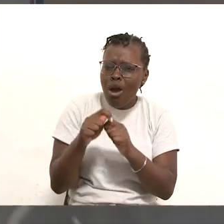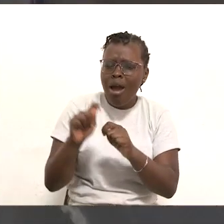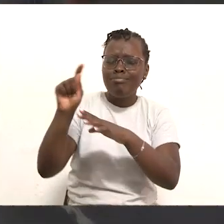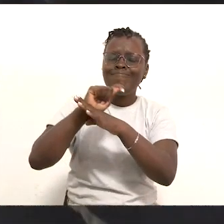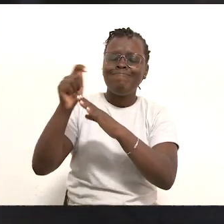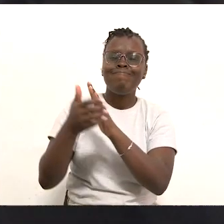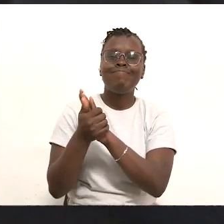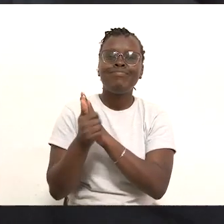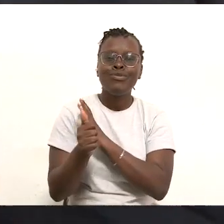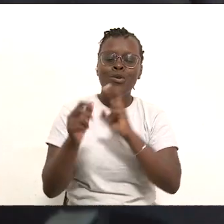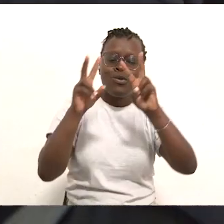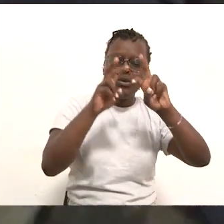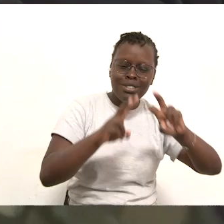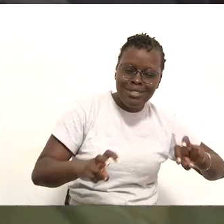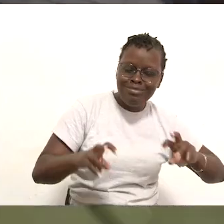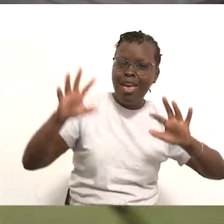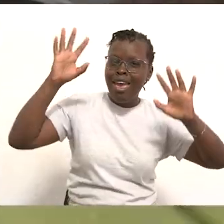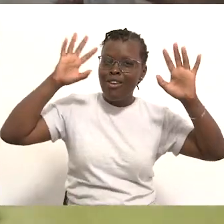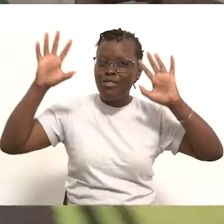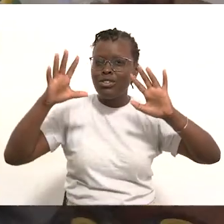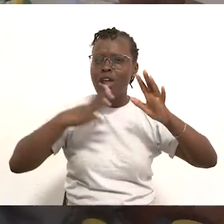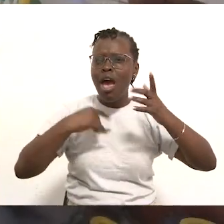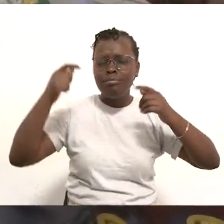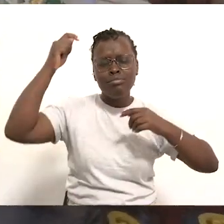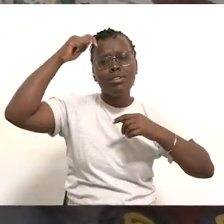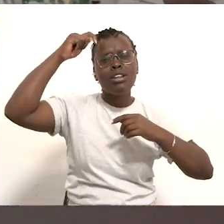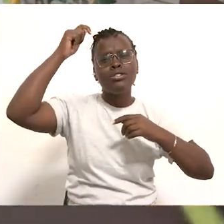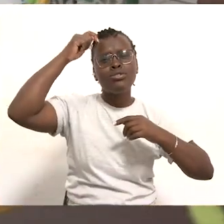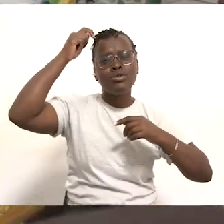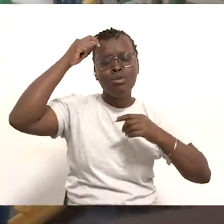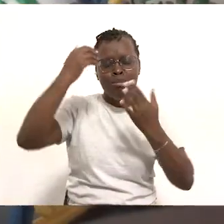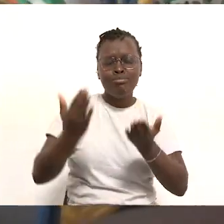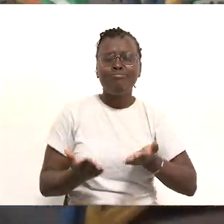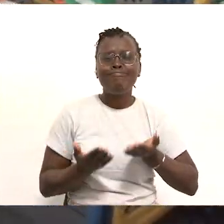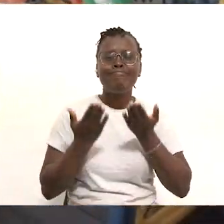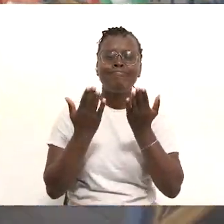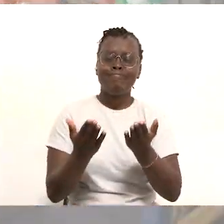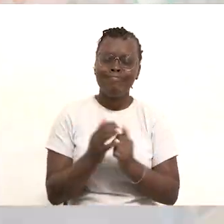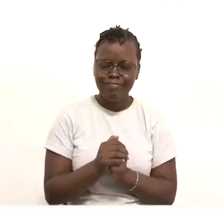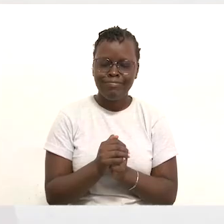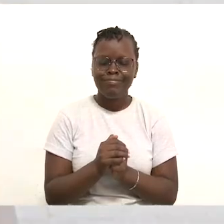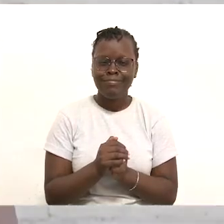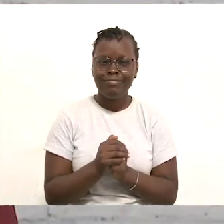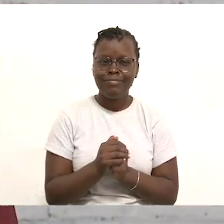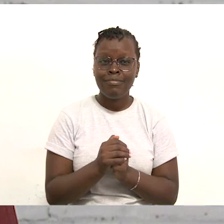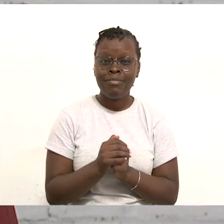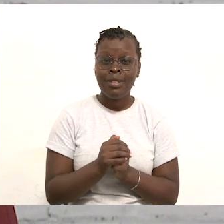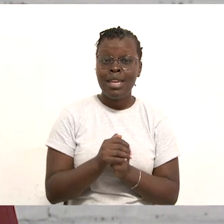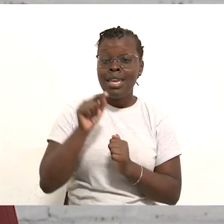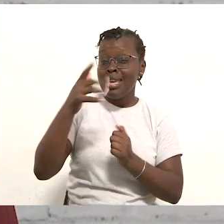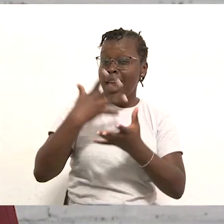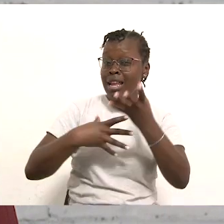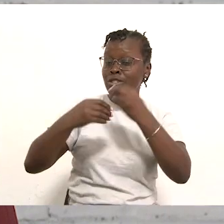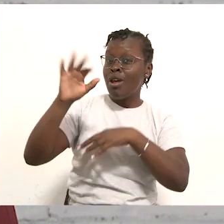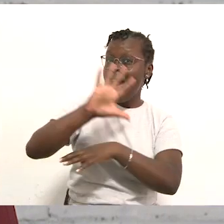revitalization, research, innovation, and intellectual property in TVET and university education. In addition, the